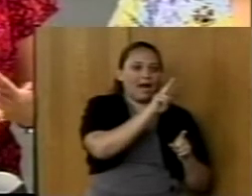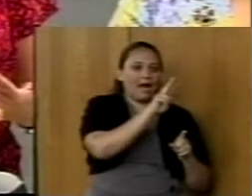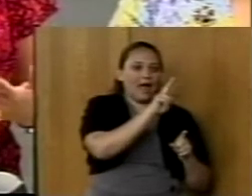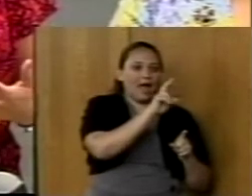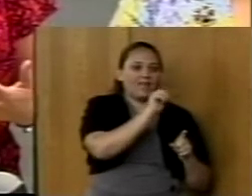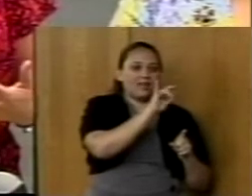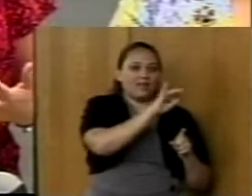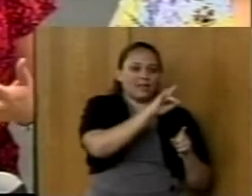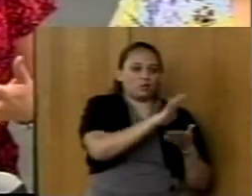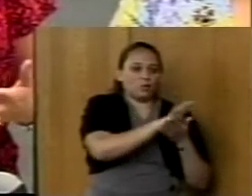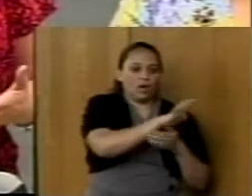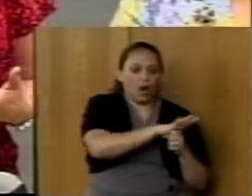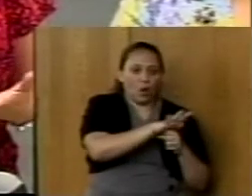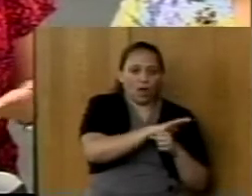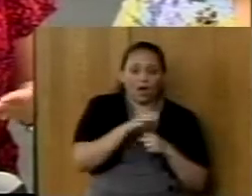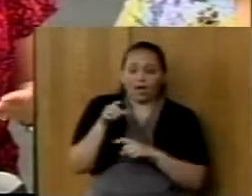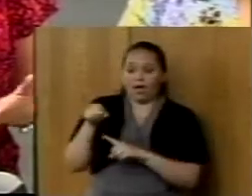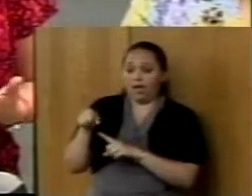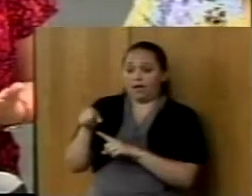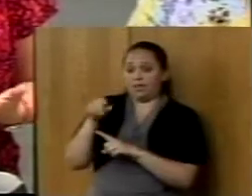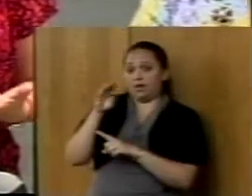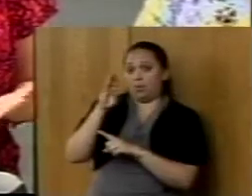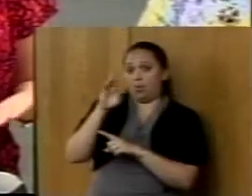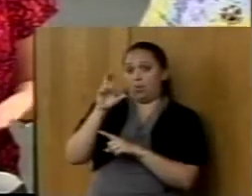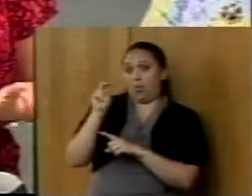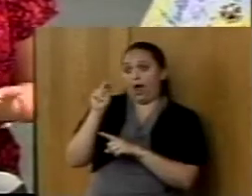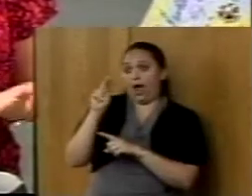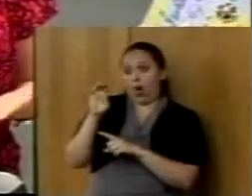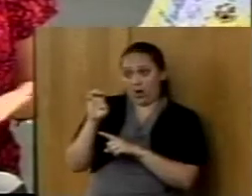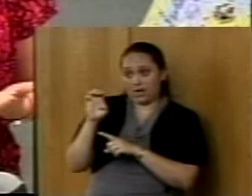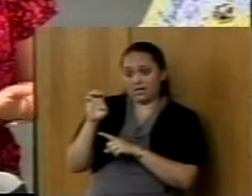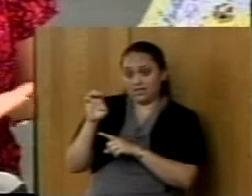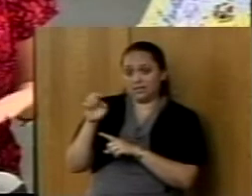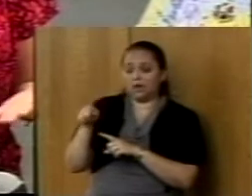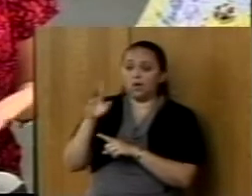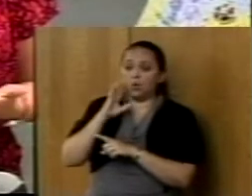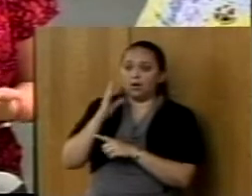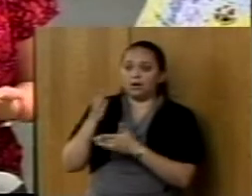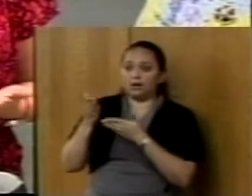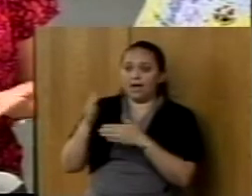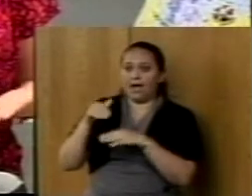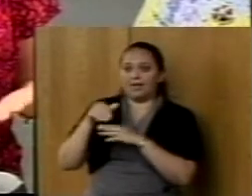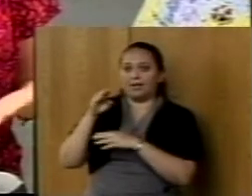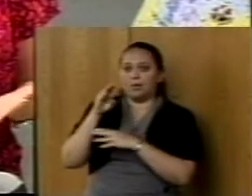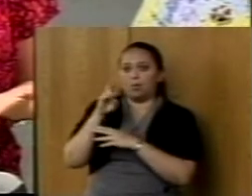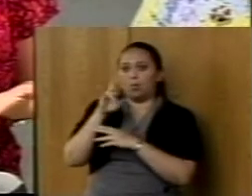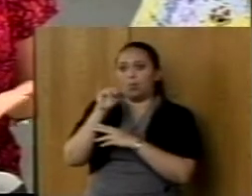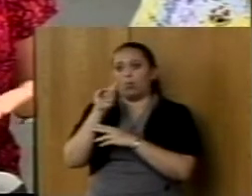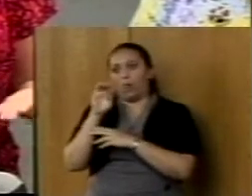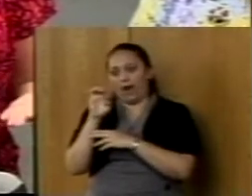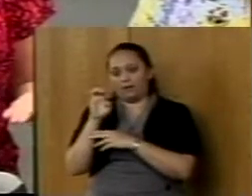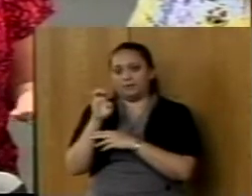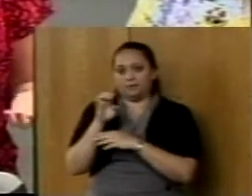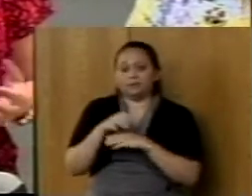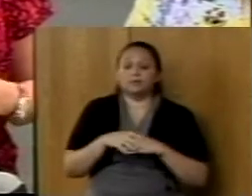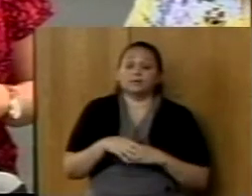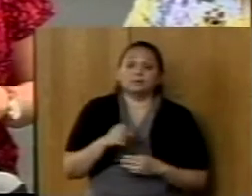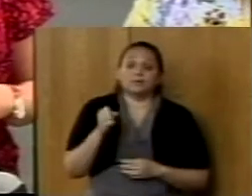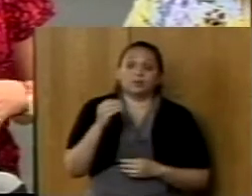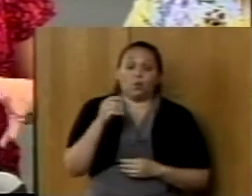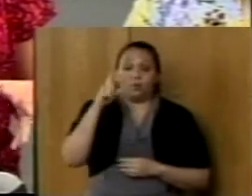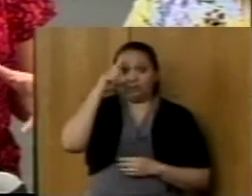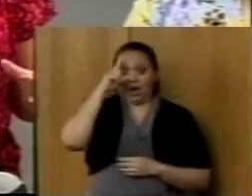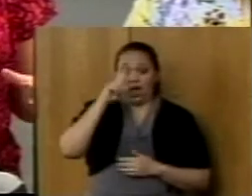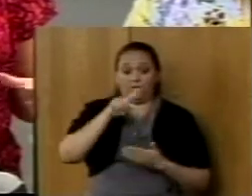Elementary School area. All 4 teachers, as per categorical funds, because